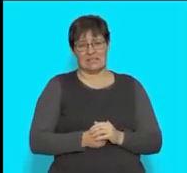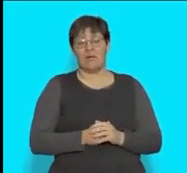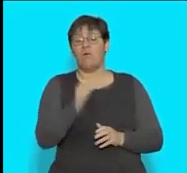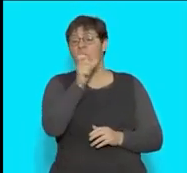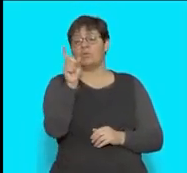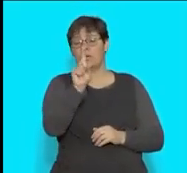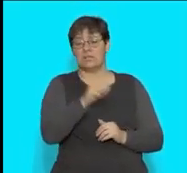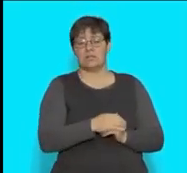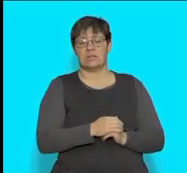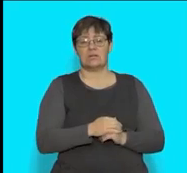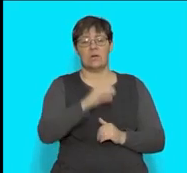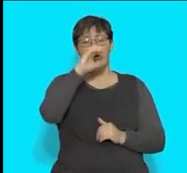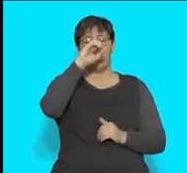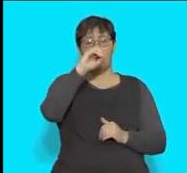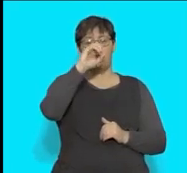word